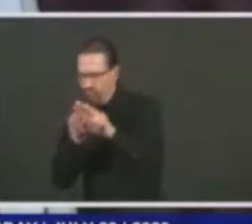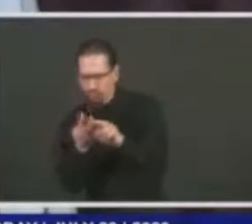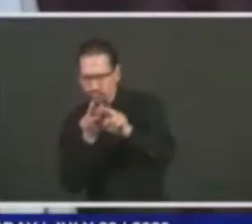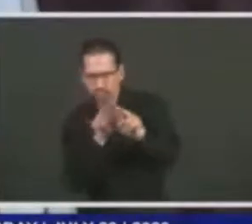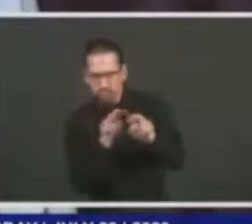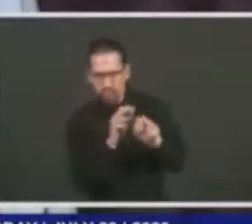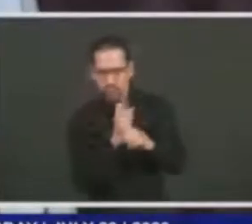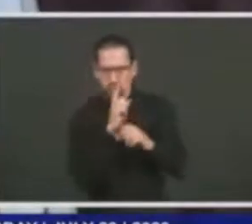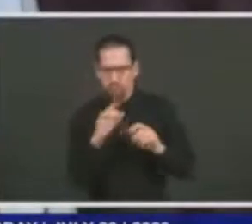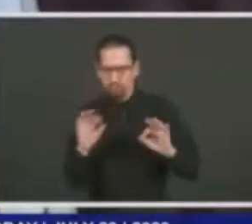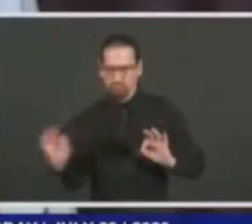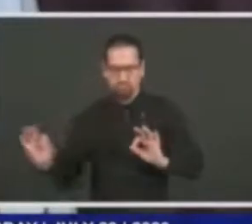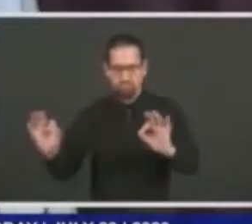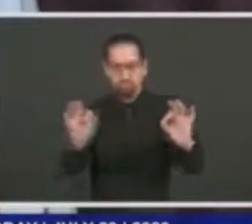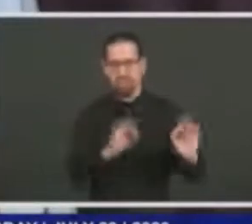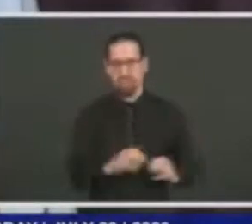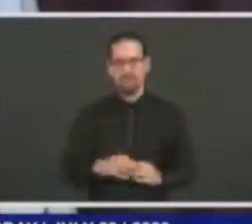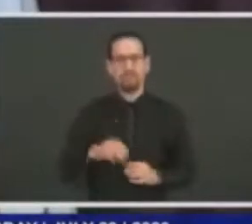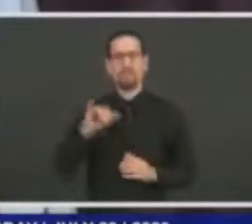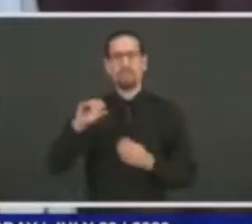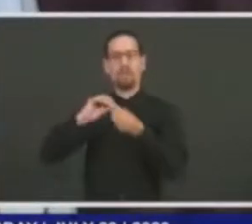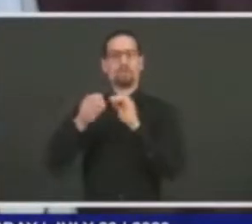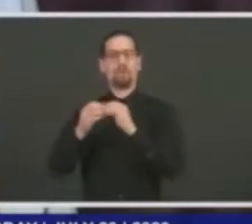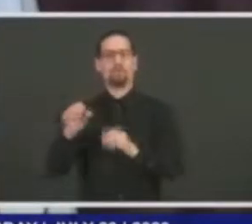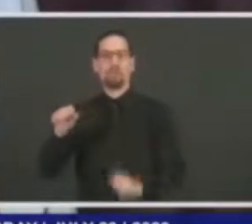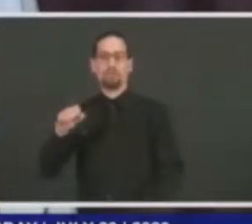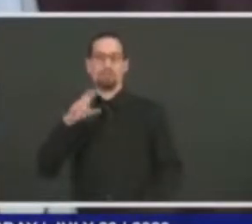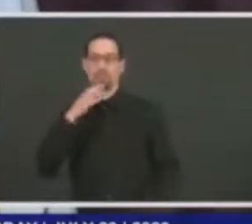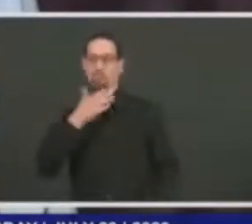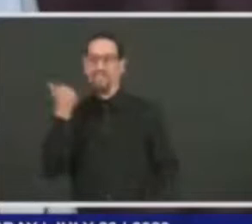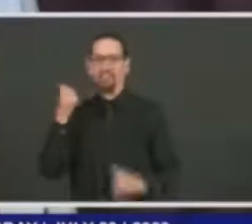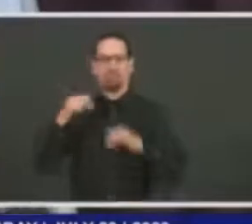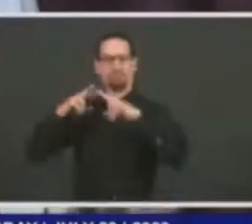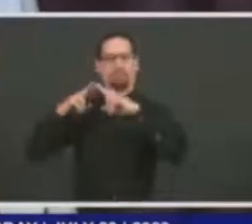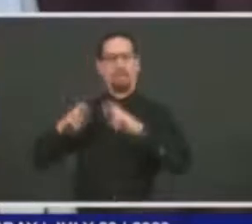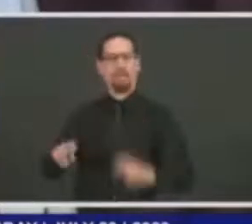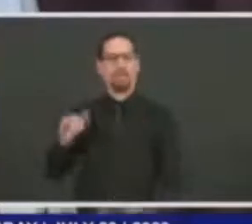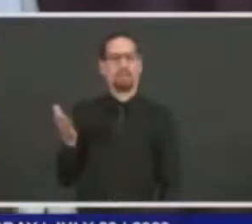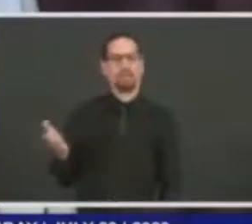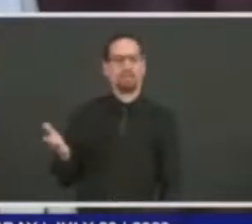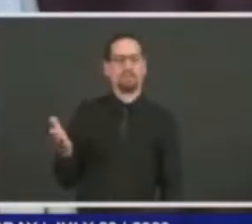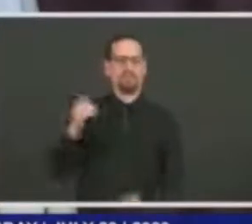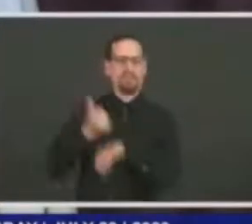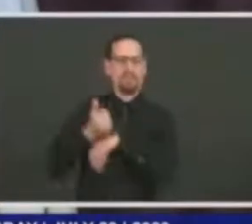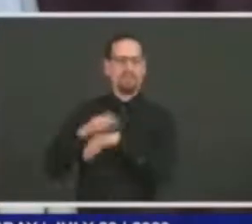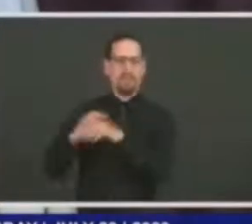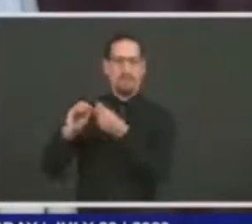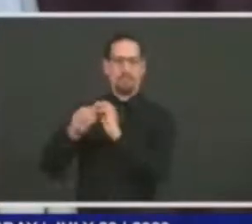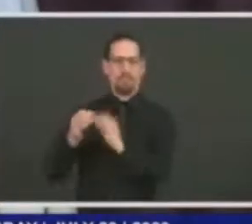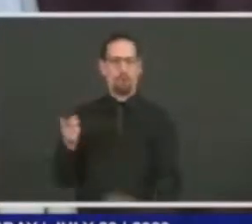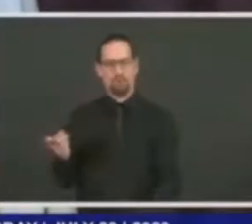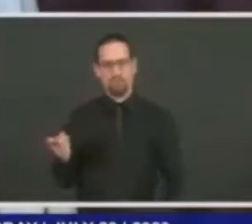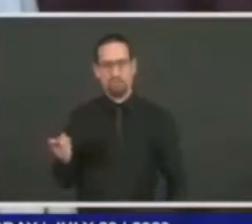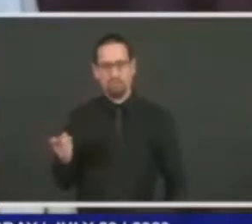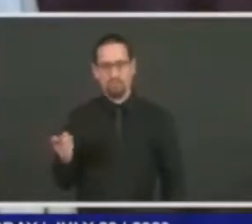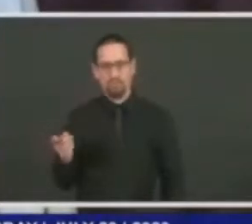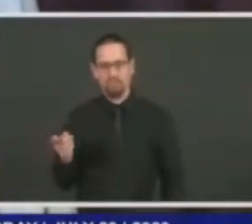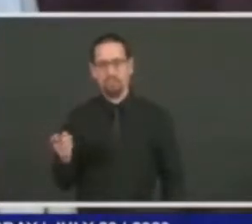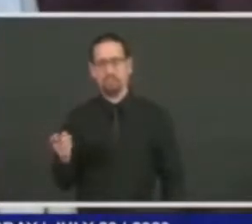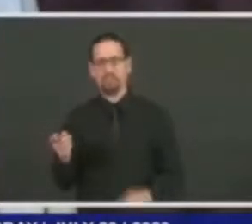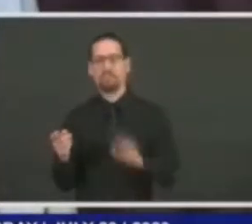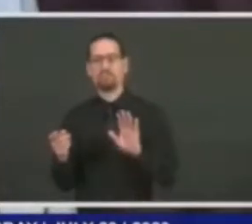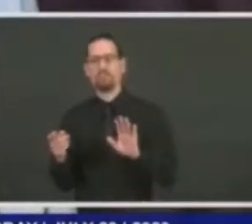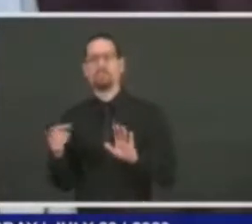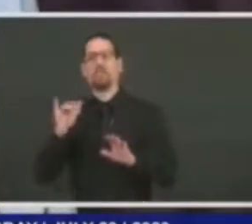evaluate where a municipality is at this time. And to combine what has already been